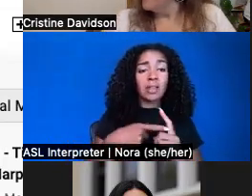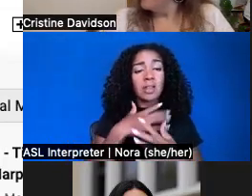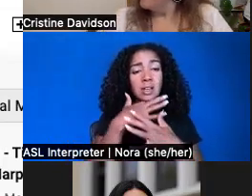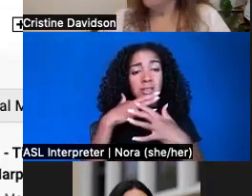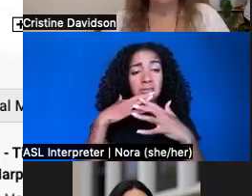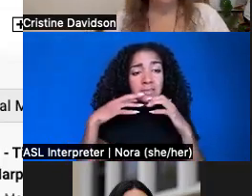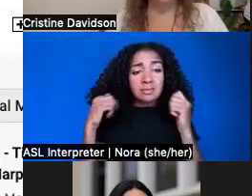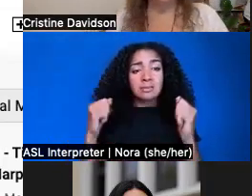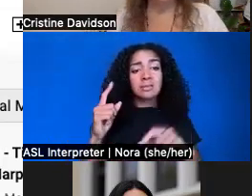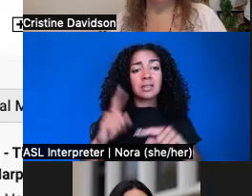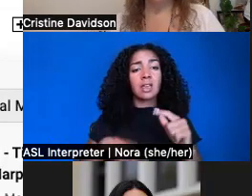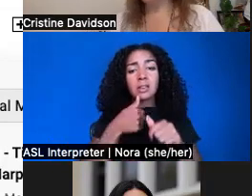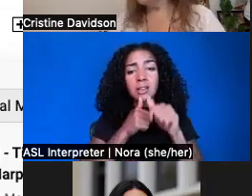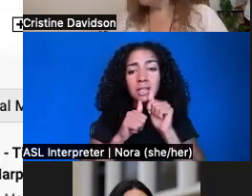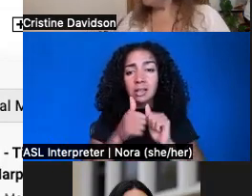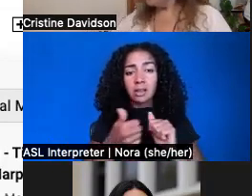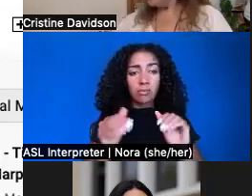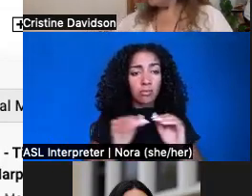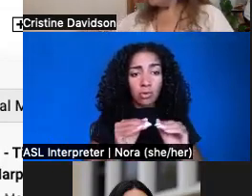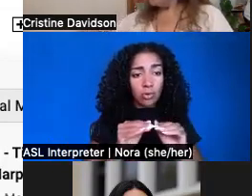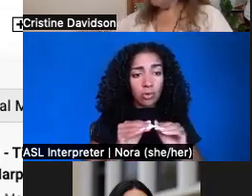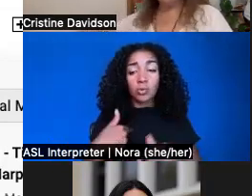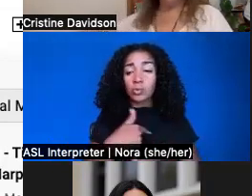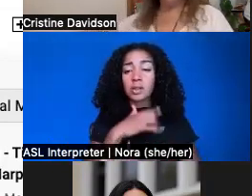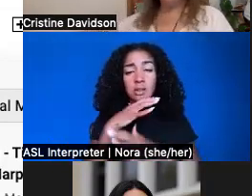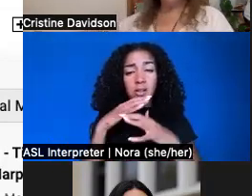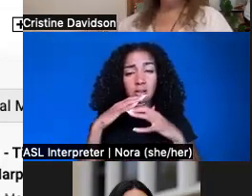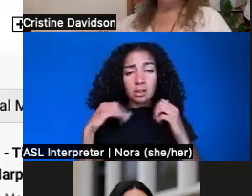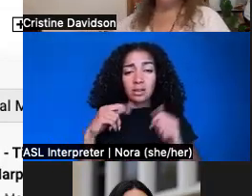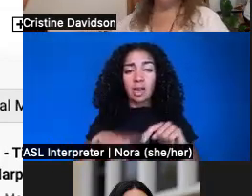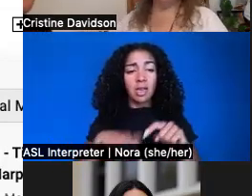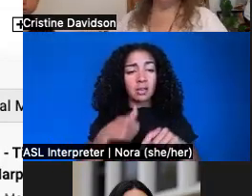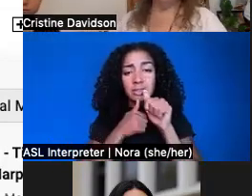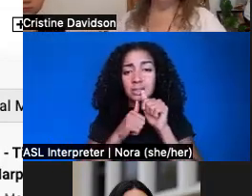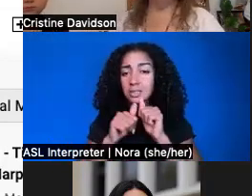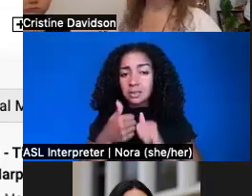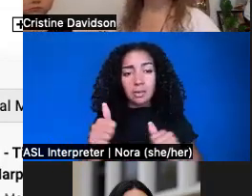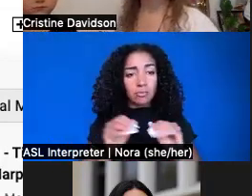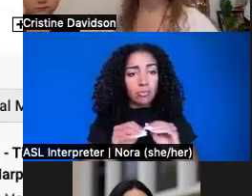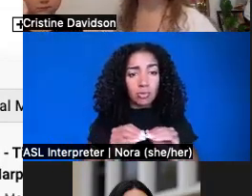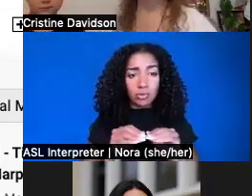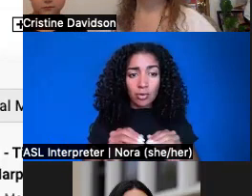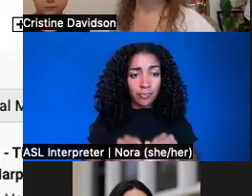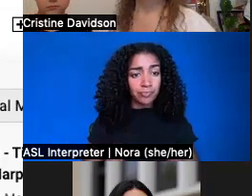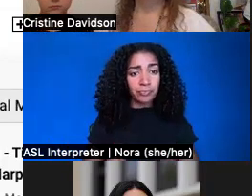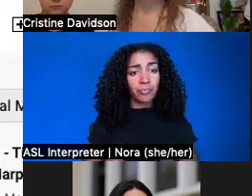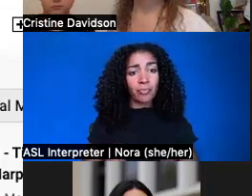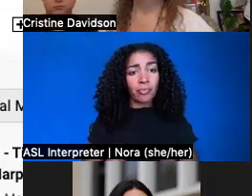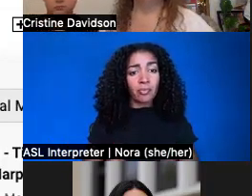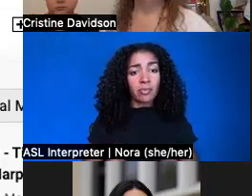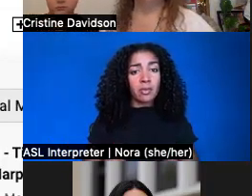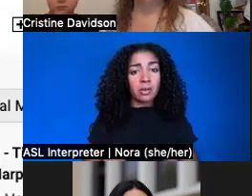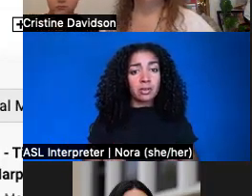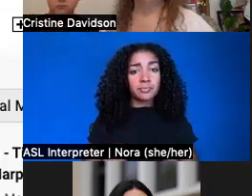anymore. No, we can't take the dread anymore. It's a war. No, we can't take the dread